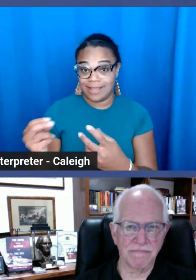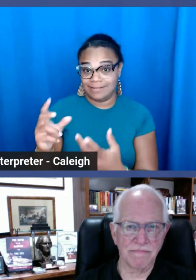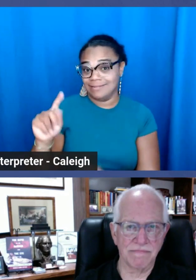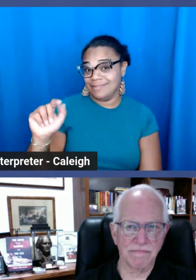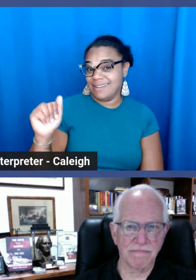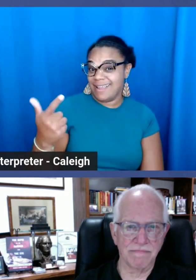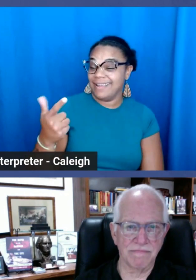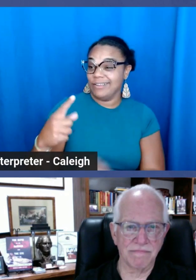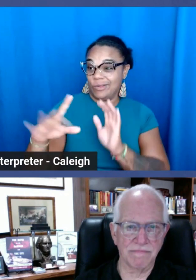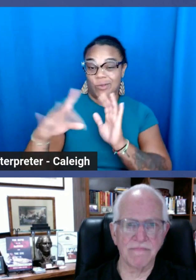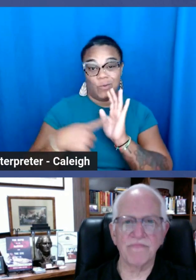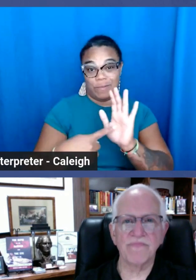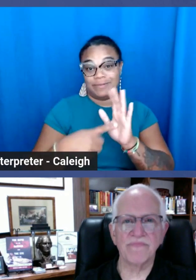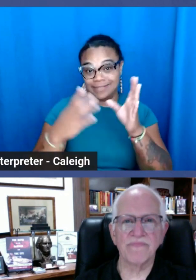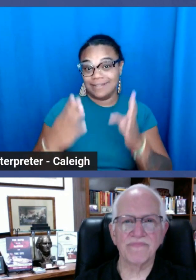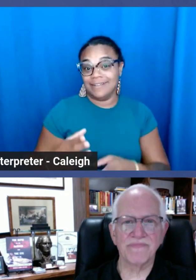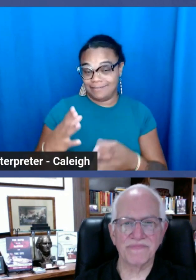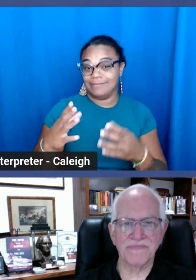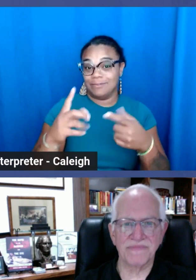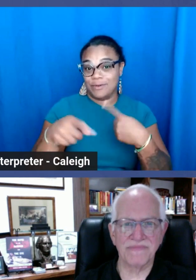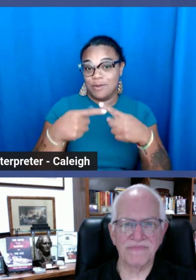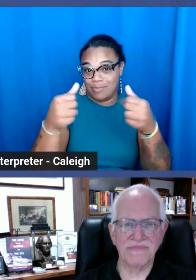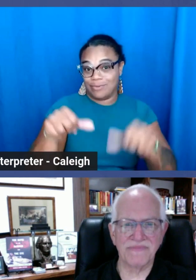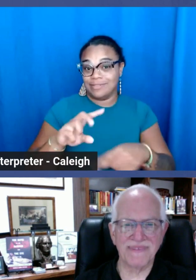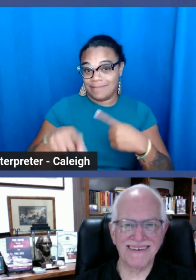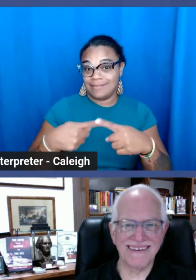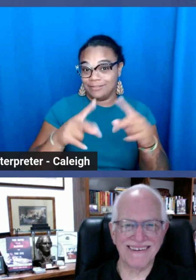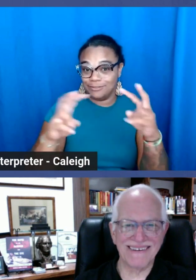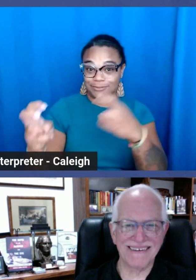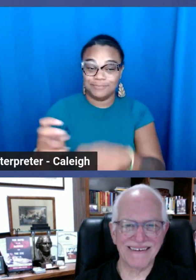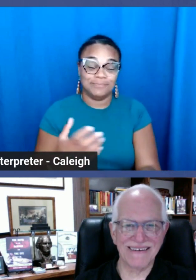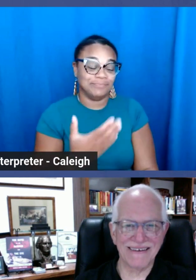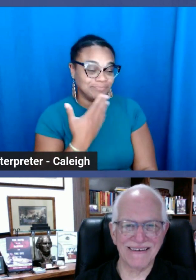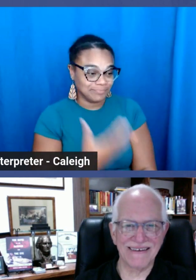So, Bob, thank you both.